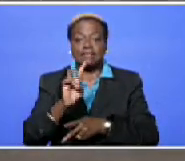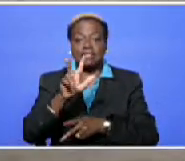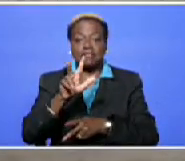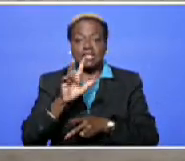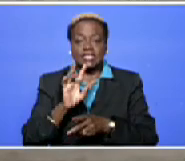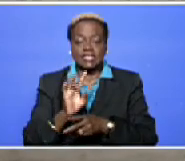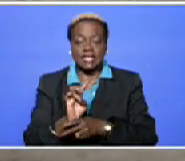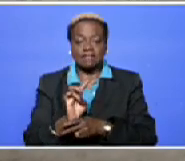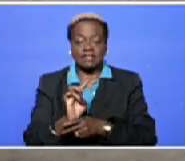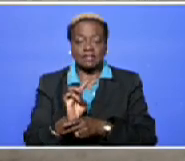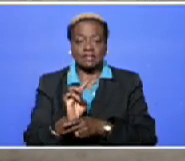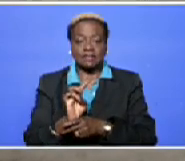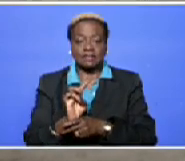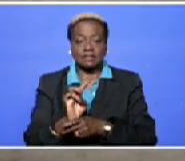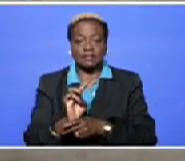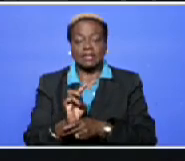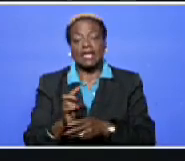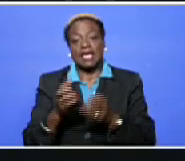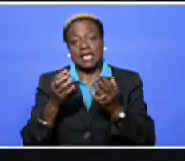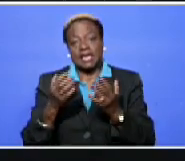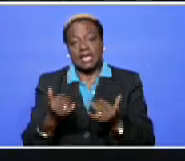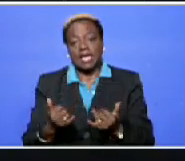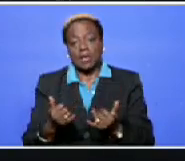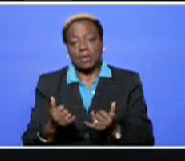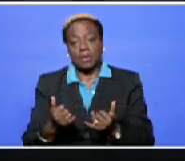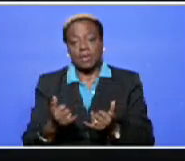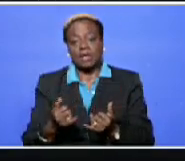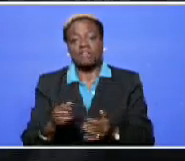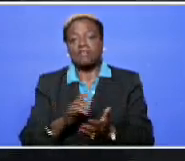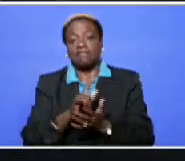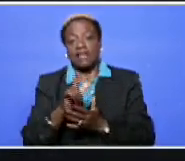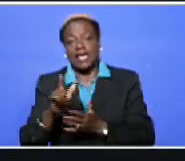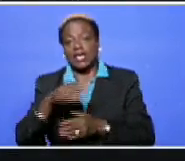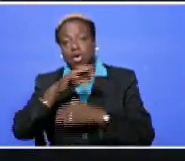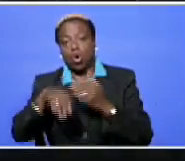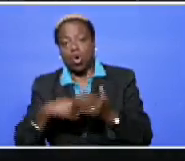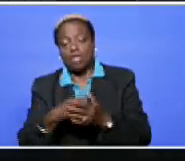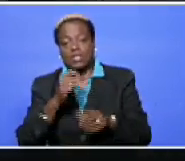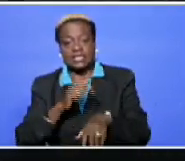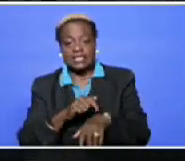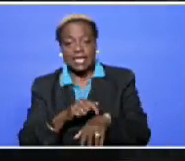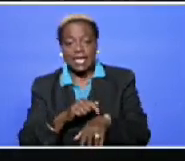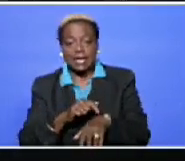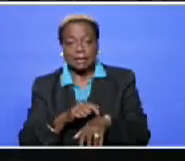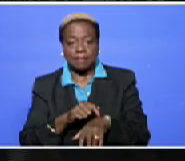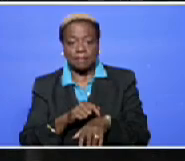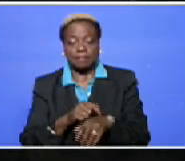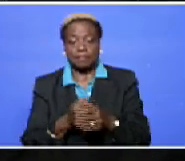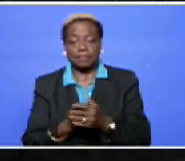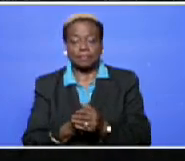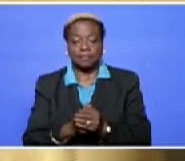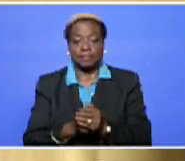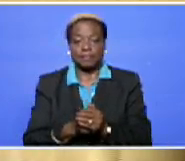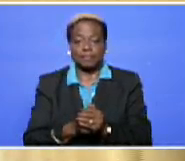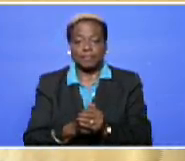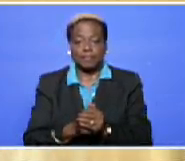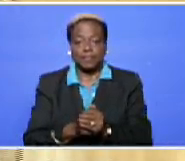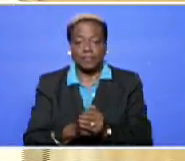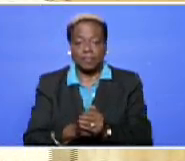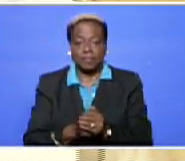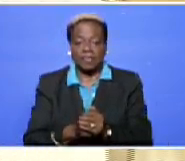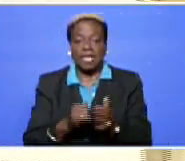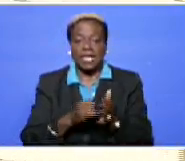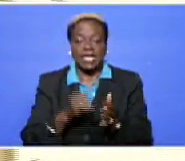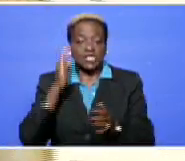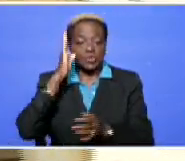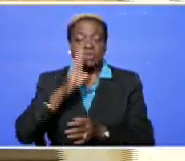now, if you know what the frequent flyer program is for Bahamasair, where we're going, it's going to be on steroids. Really, it's going to